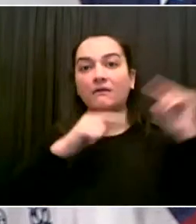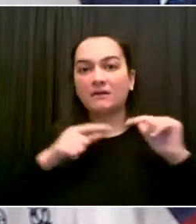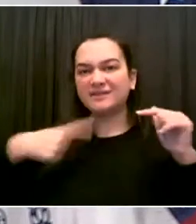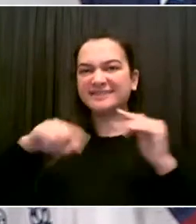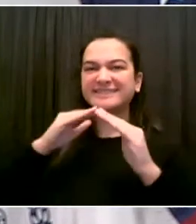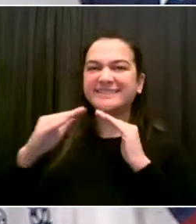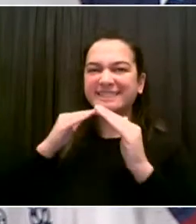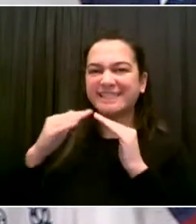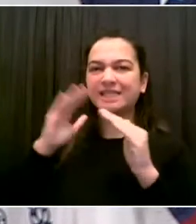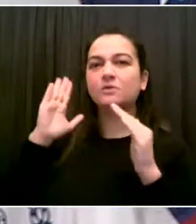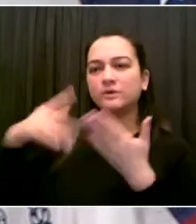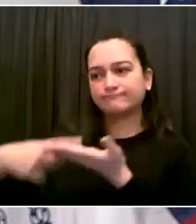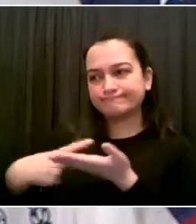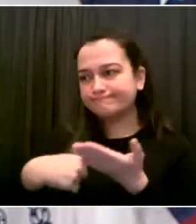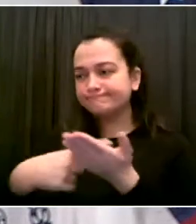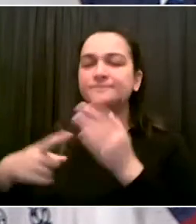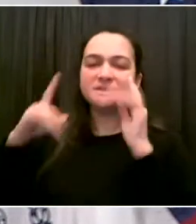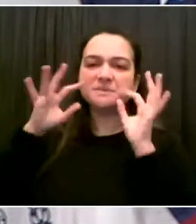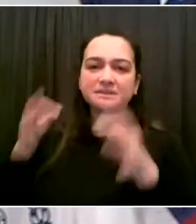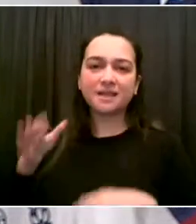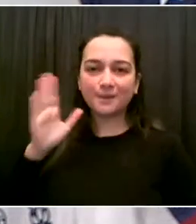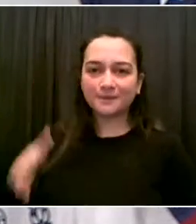The next is Christina Vega from Chalkbeat.